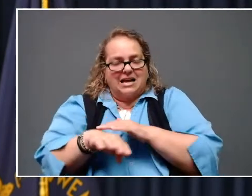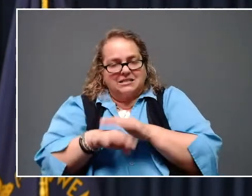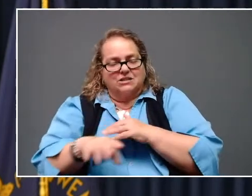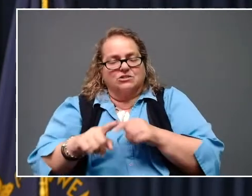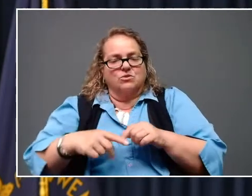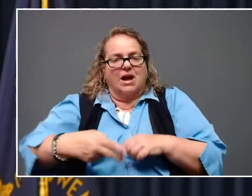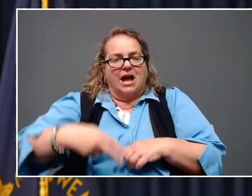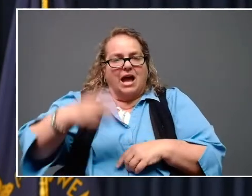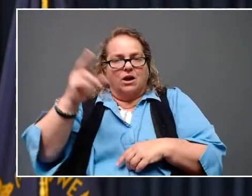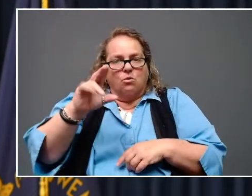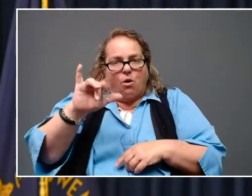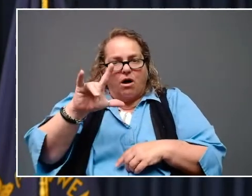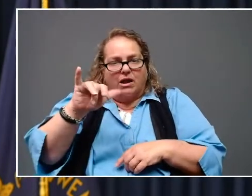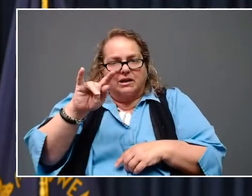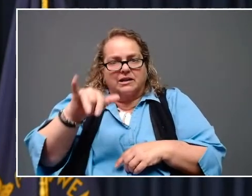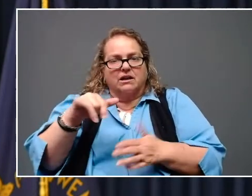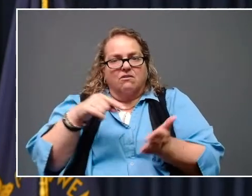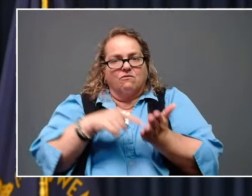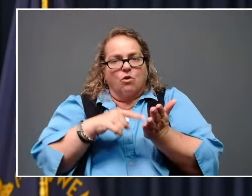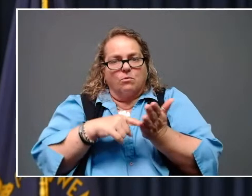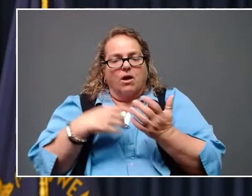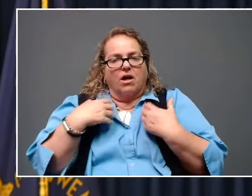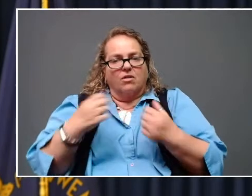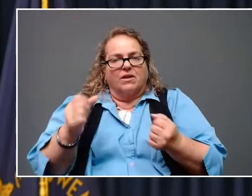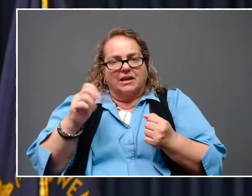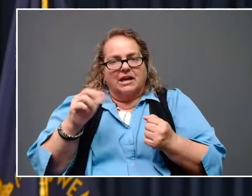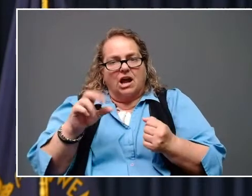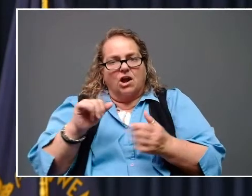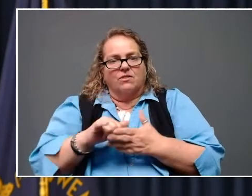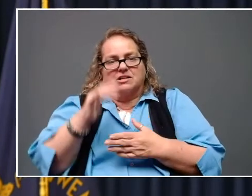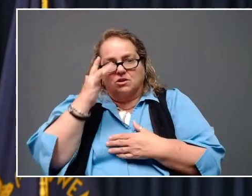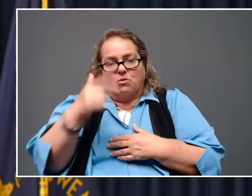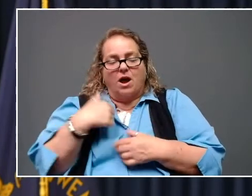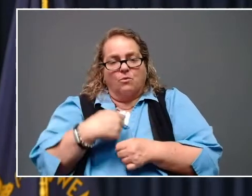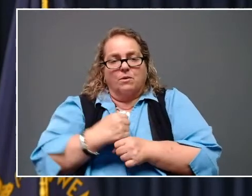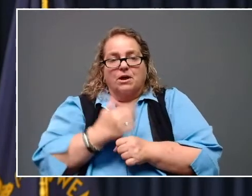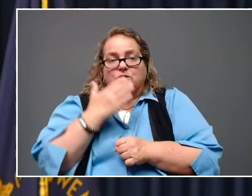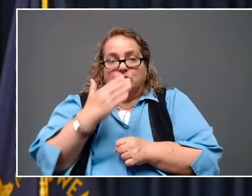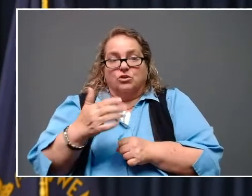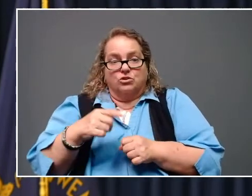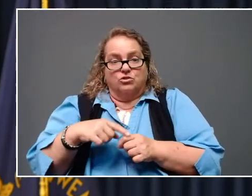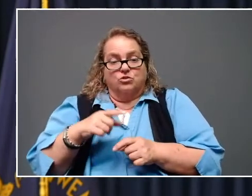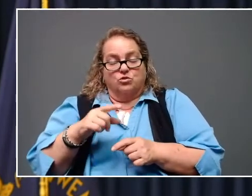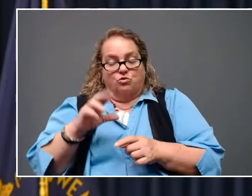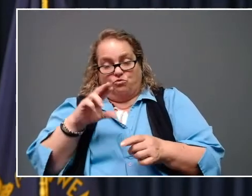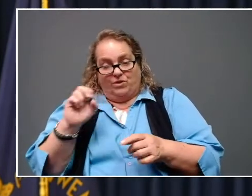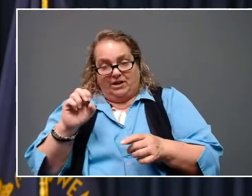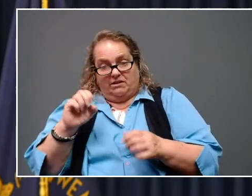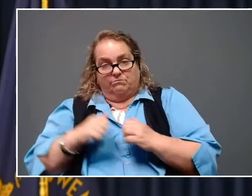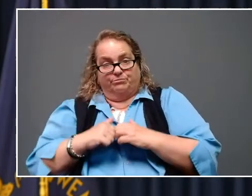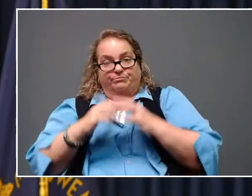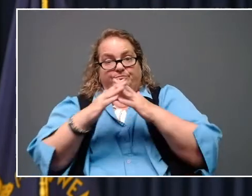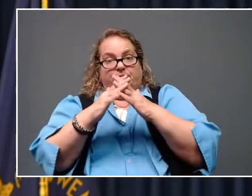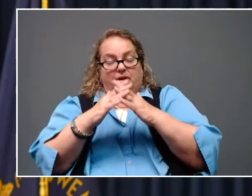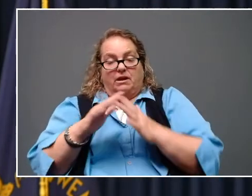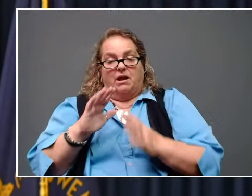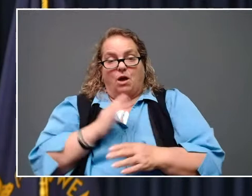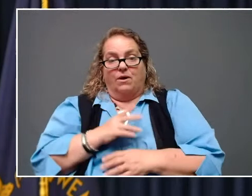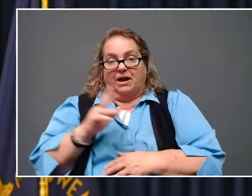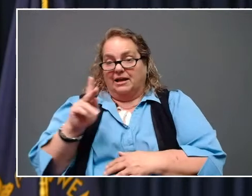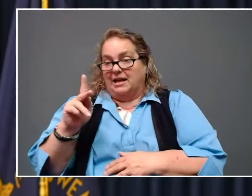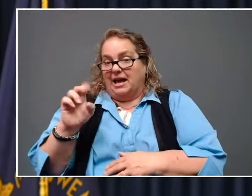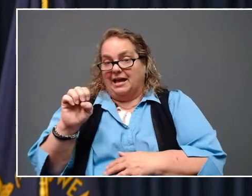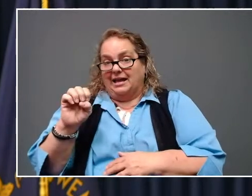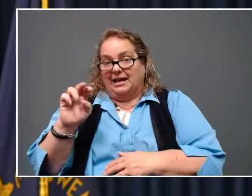care. That's why we made good on our promise to relaunch Connect, our state-based health insurance marketplace. It's why